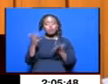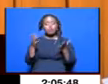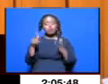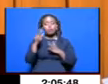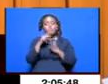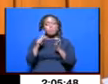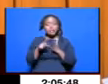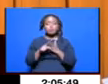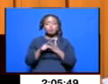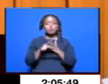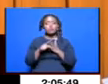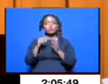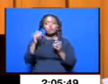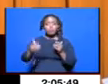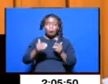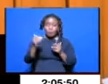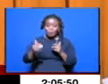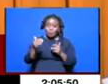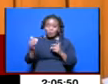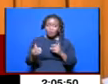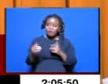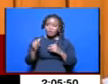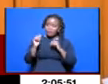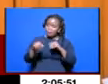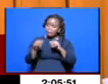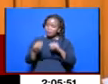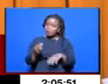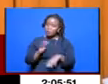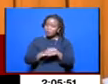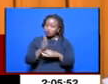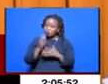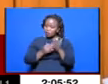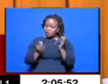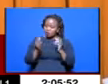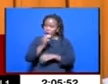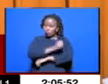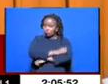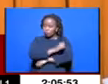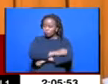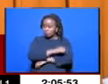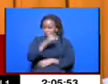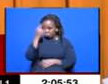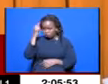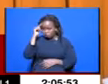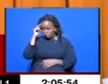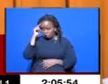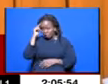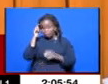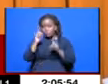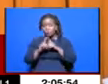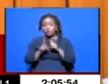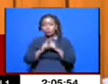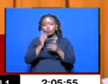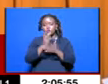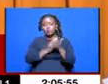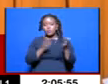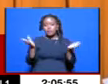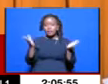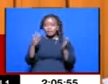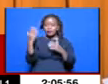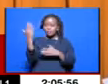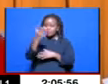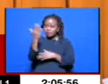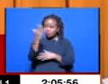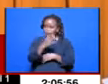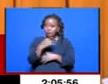are often traceable to a particular school of thought, and more specifically to a certain scholars who sought to